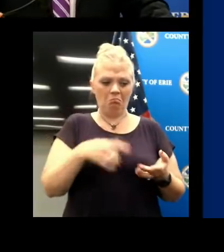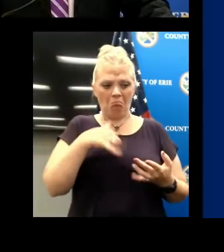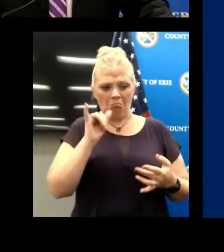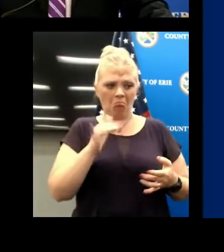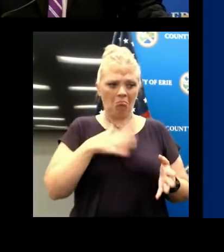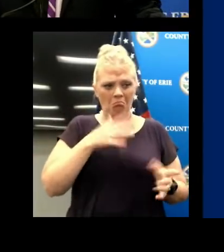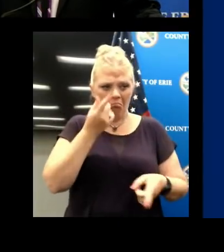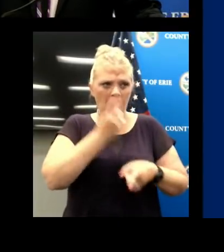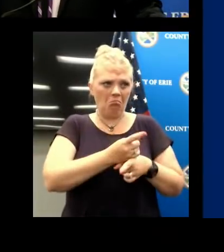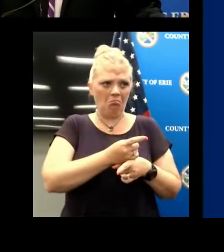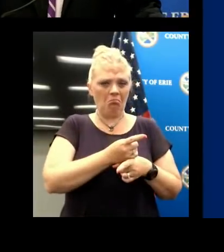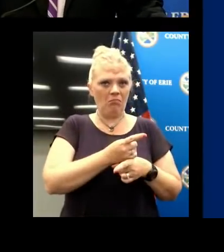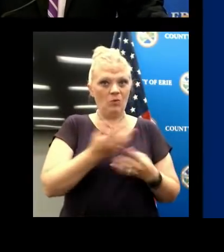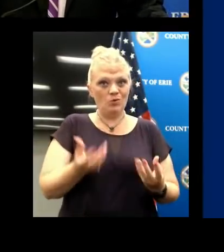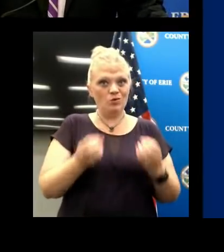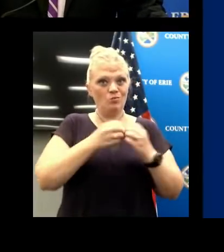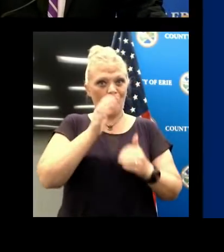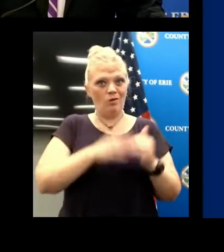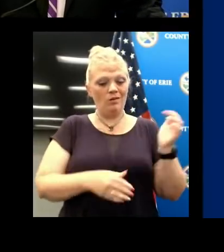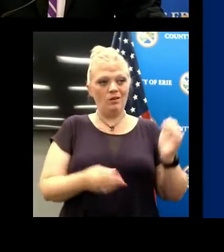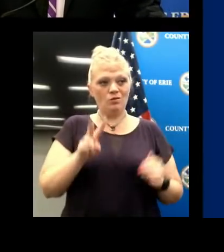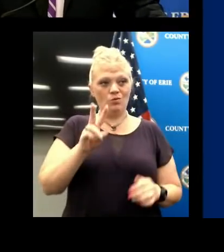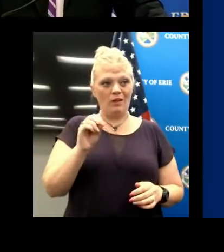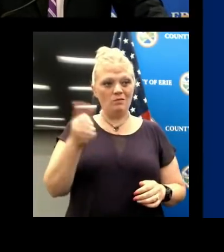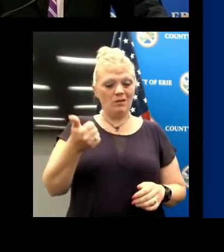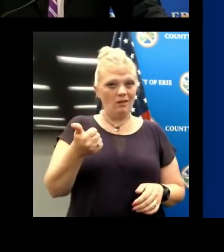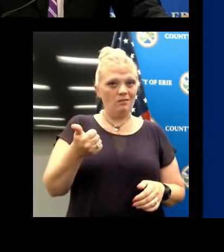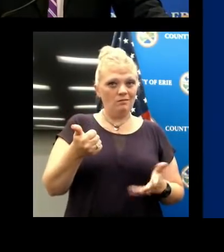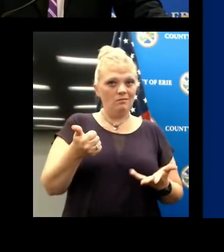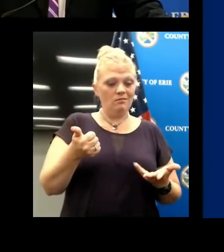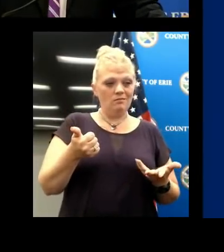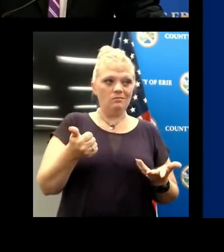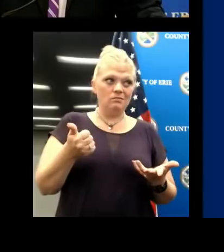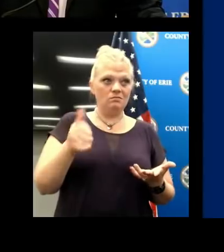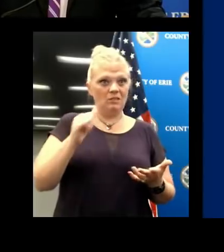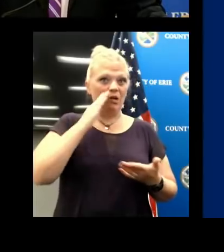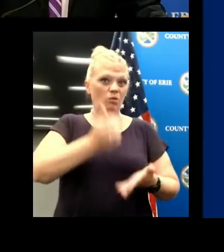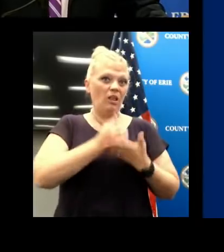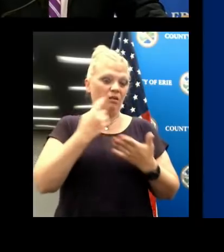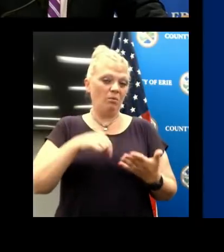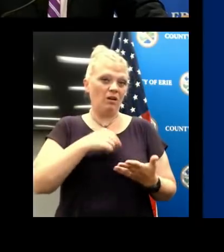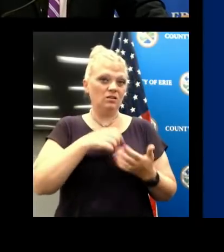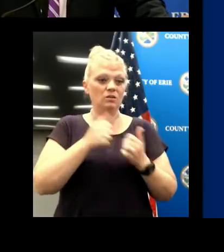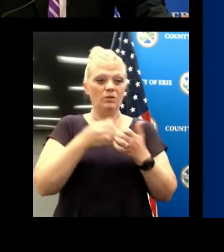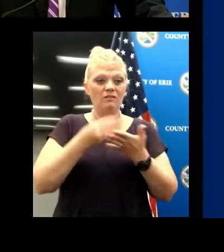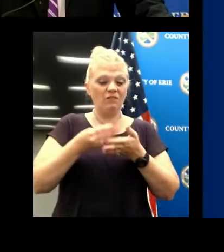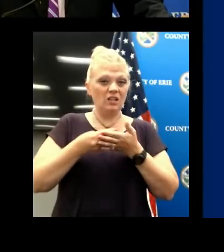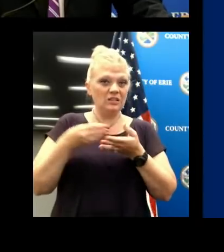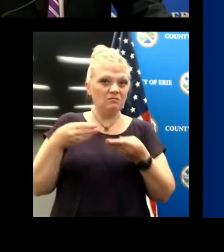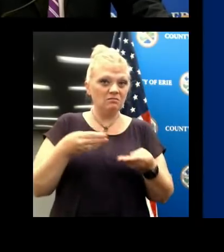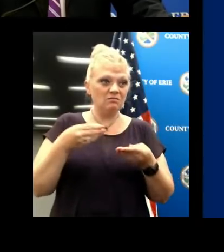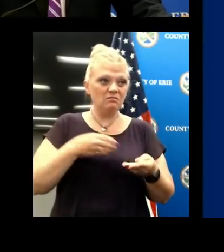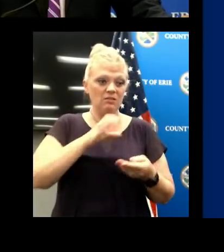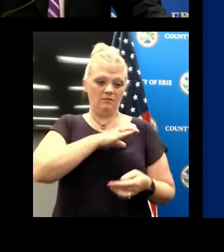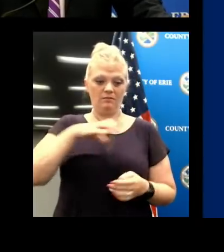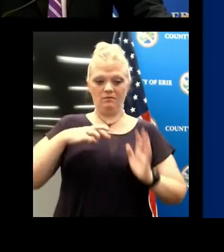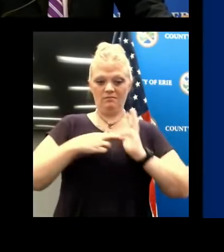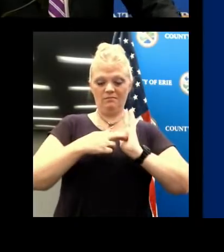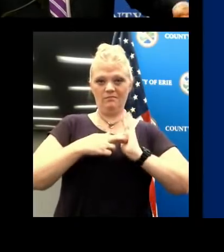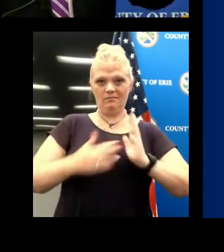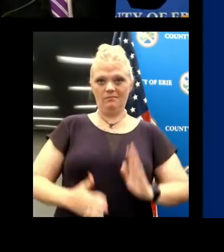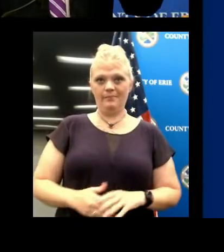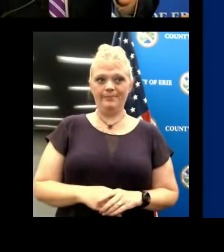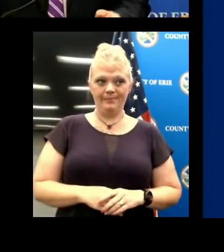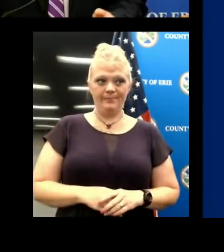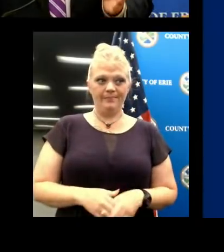which is actually a greater population than we were in 2010, that will help us with funding as well as our congressional representation.